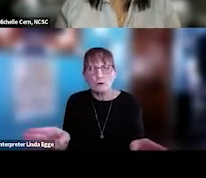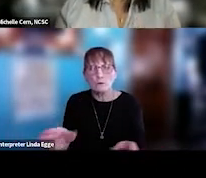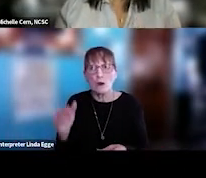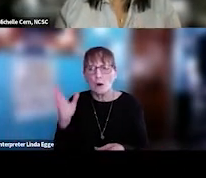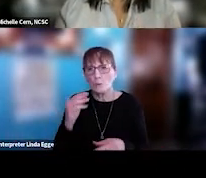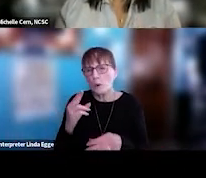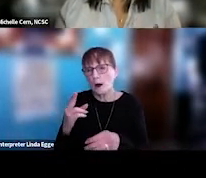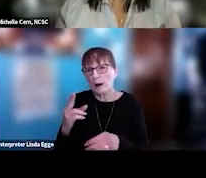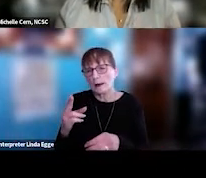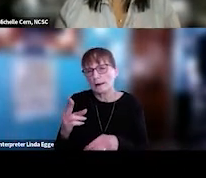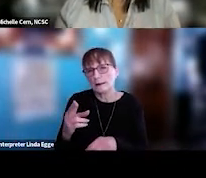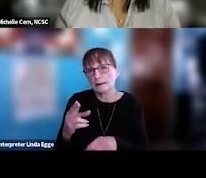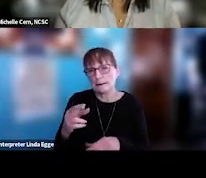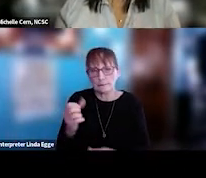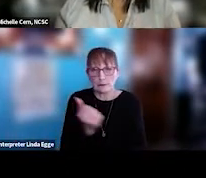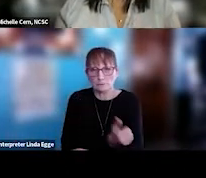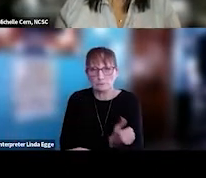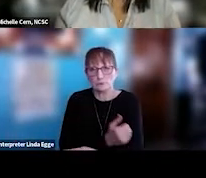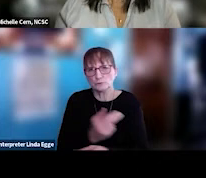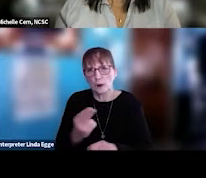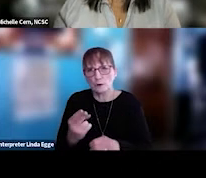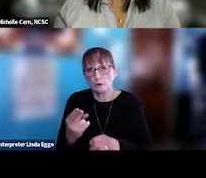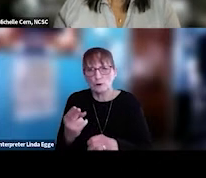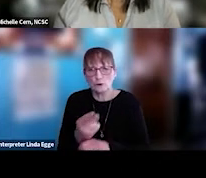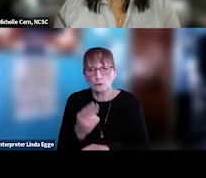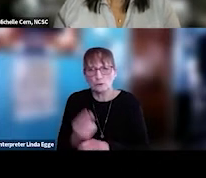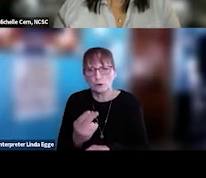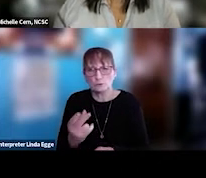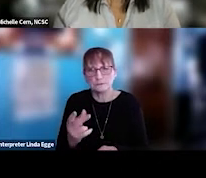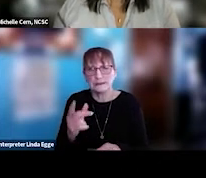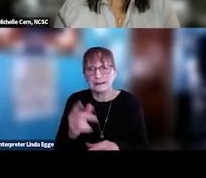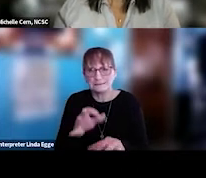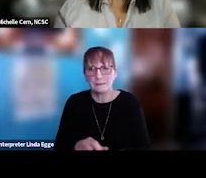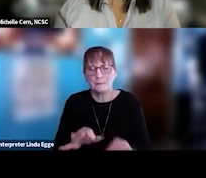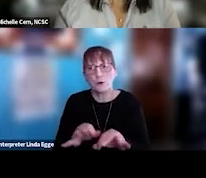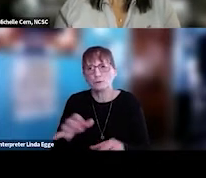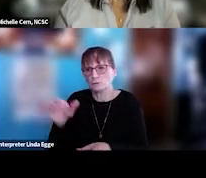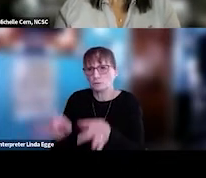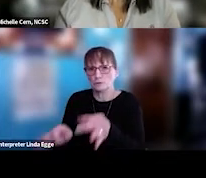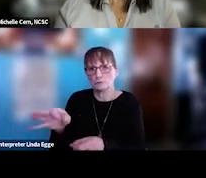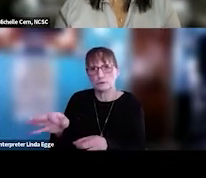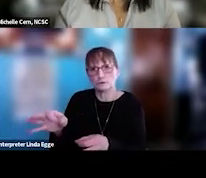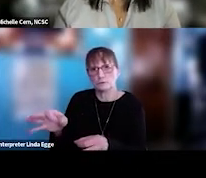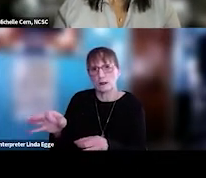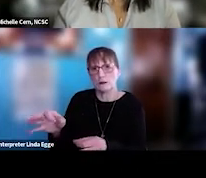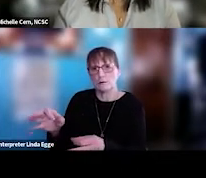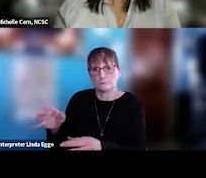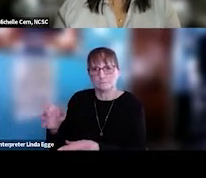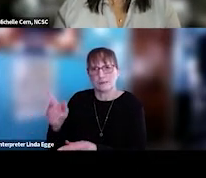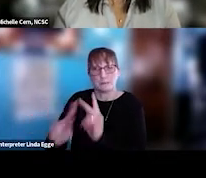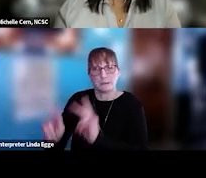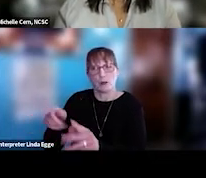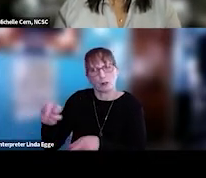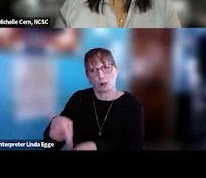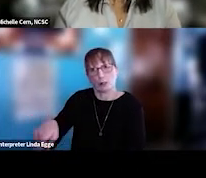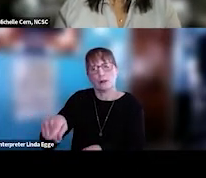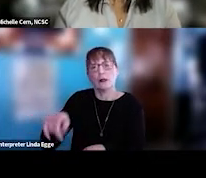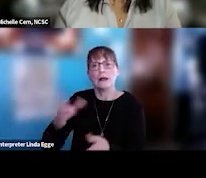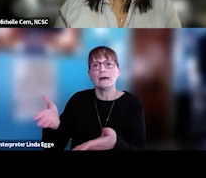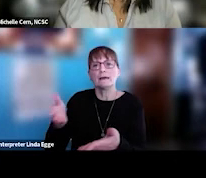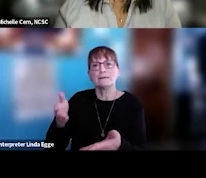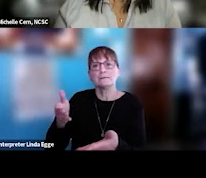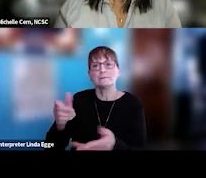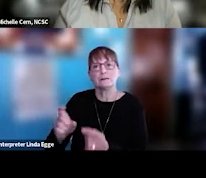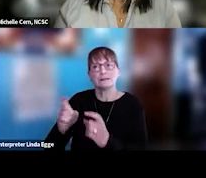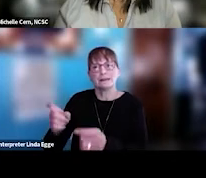use disorder knowledge and opioid use disorder knowledge is important to judicial officers. It also served as an opportunity